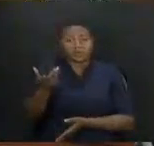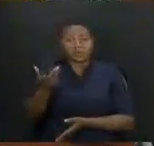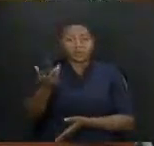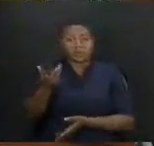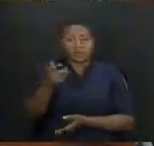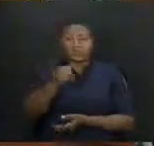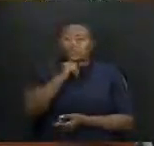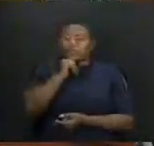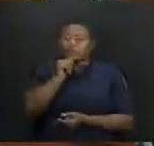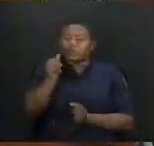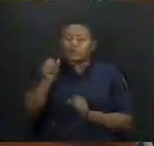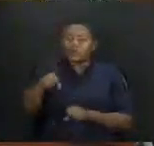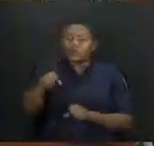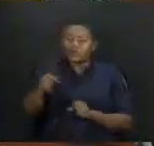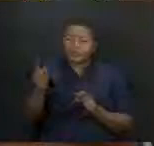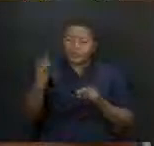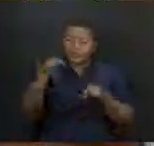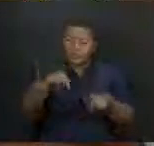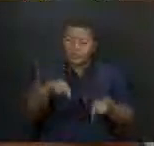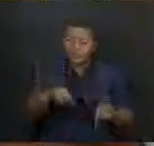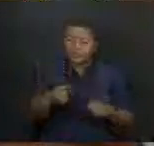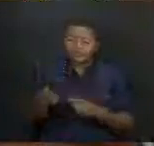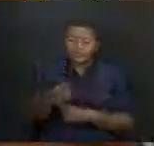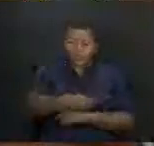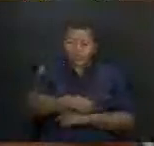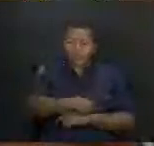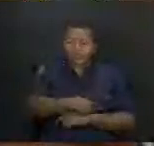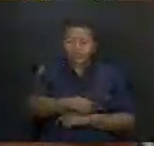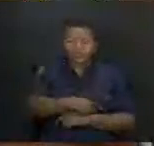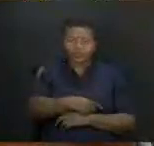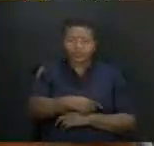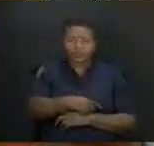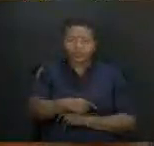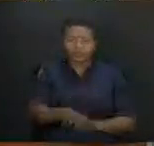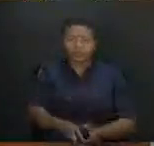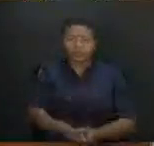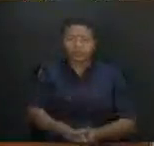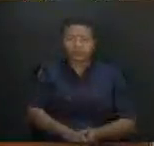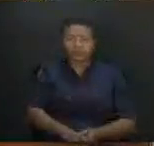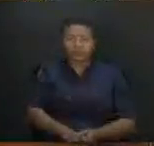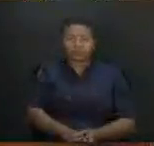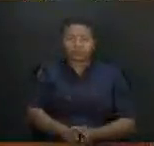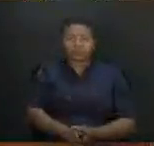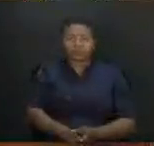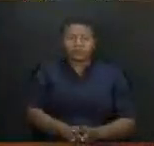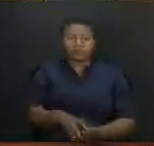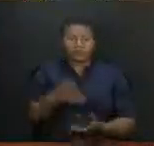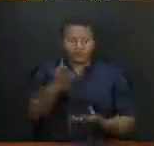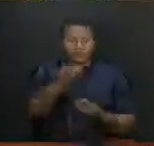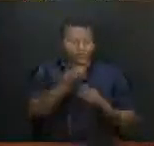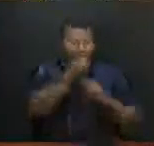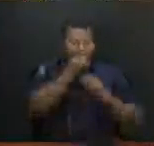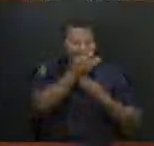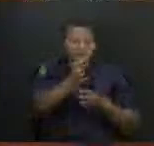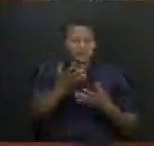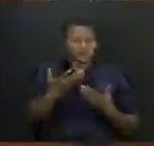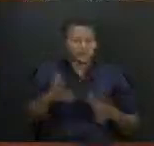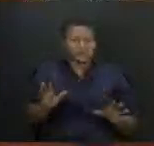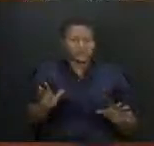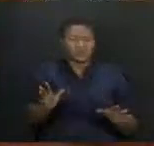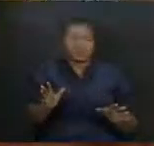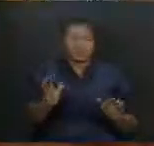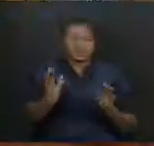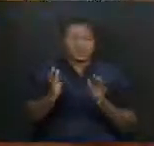able to address the House as scheduled. But I couldn't get him on the phone. Yes, we've been informed accordingly by the Deputy